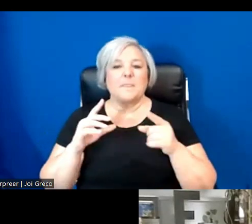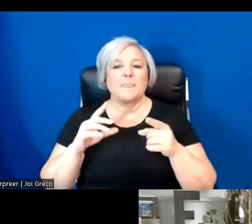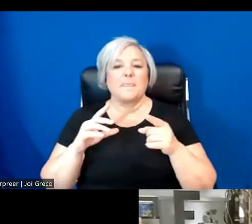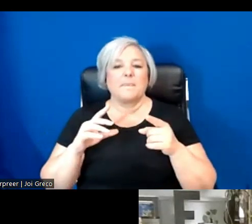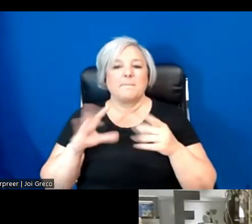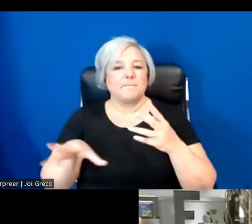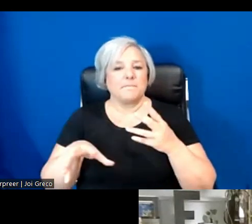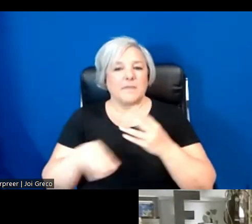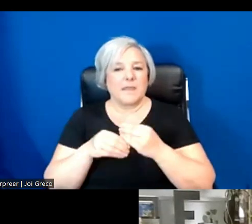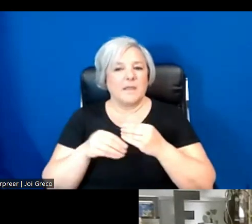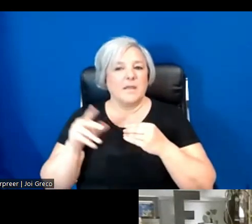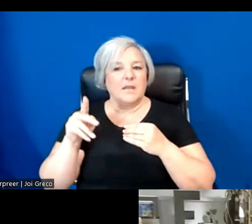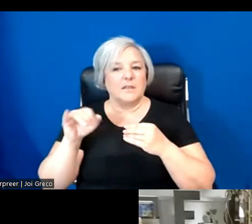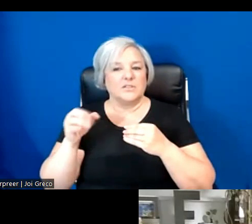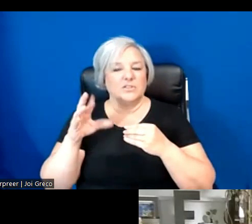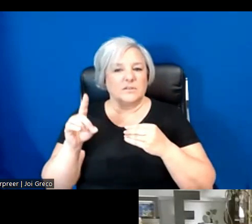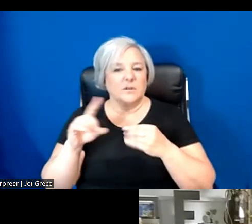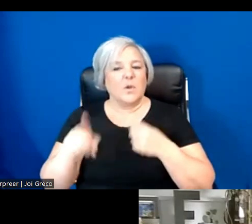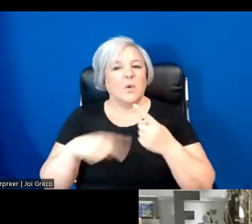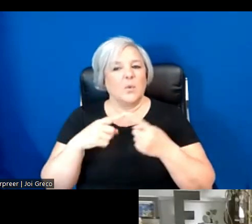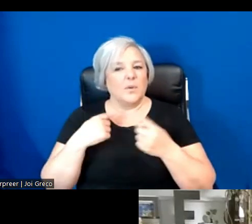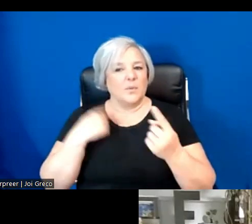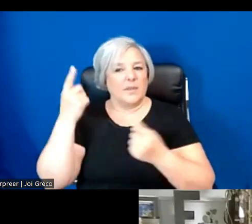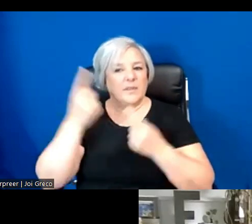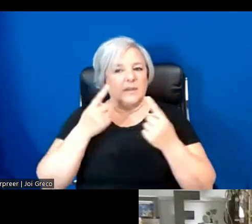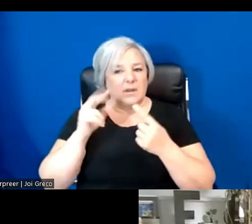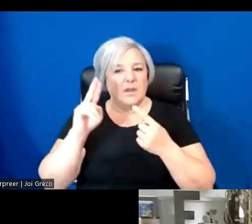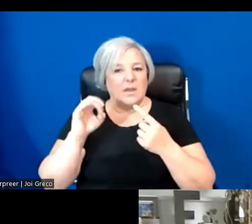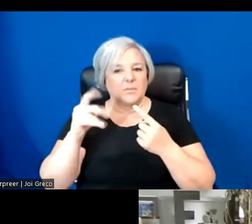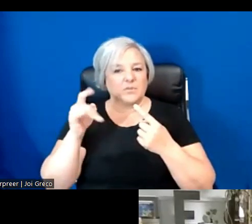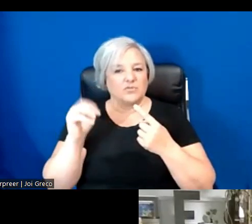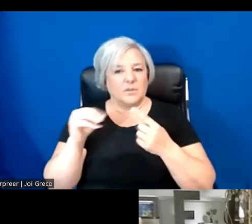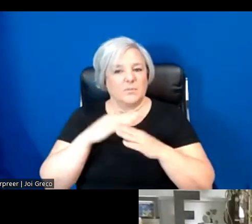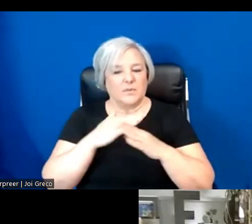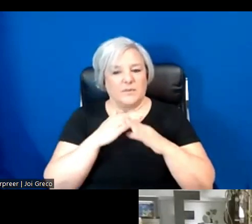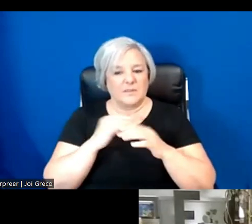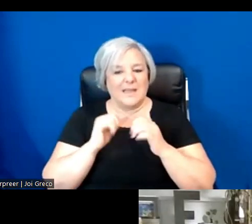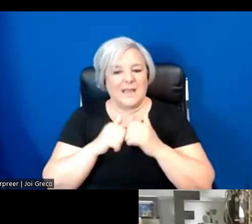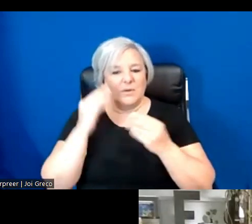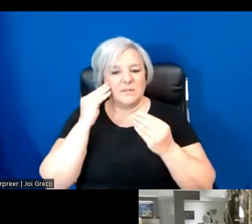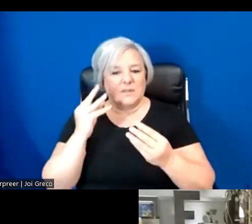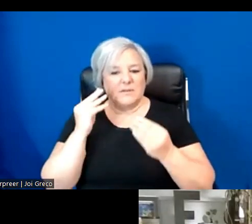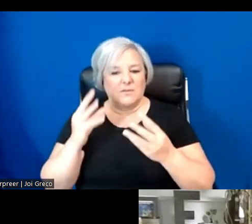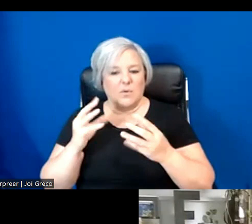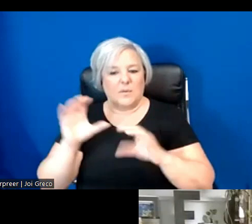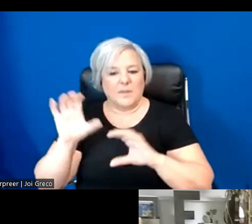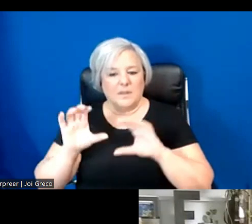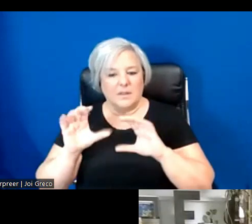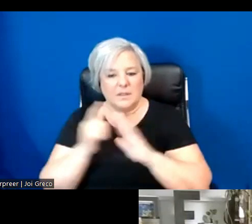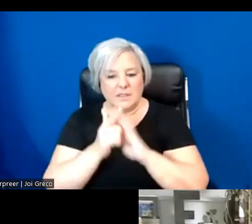your comment, Jared. When we're thinking about upstream prevention, how does this inform legislative or